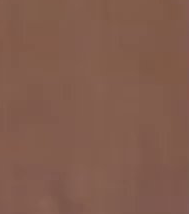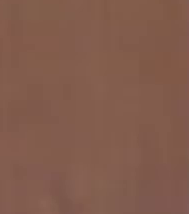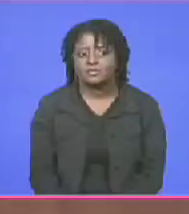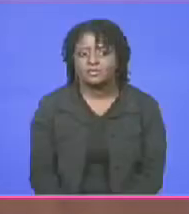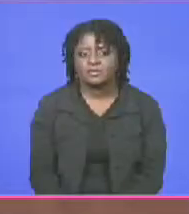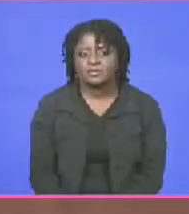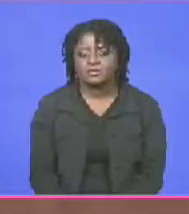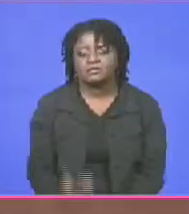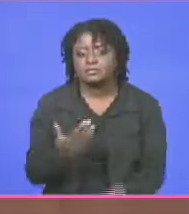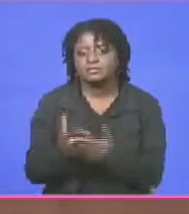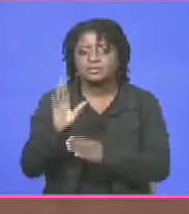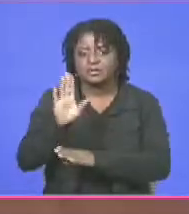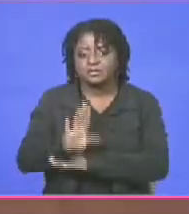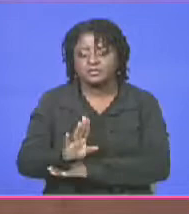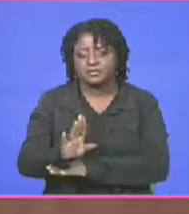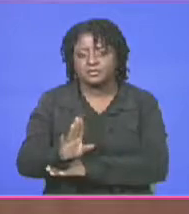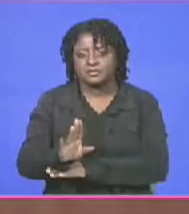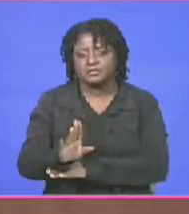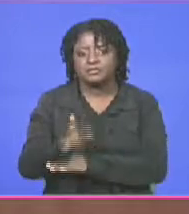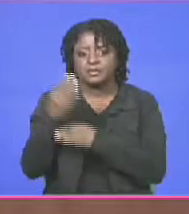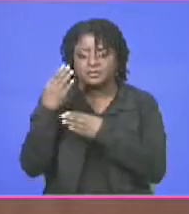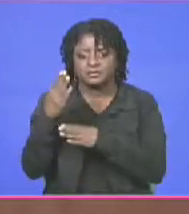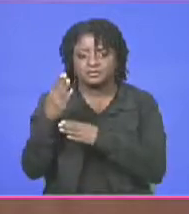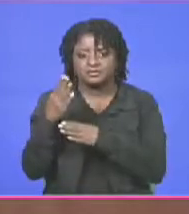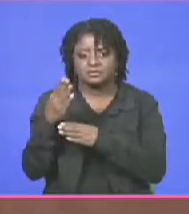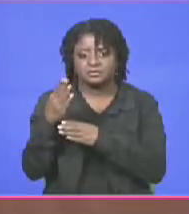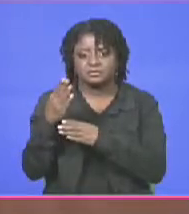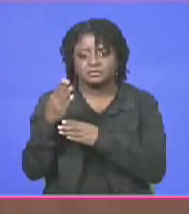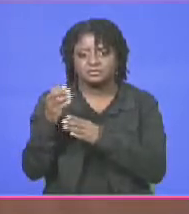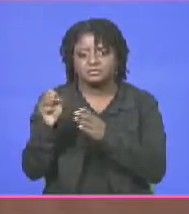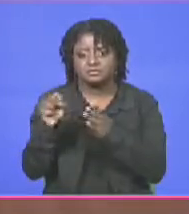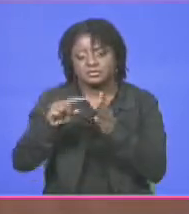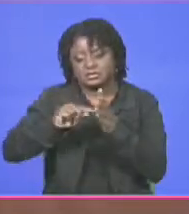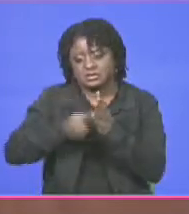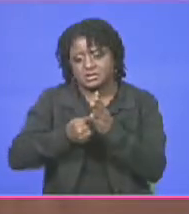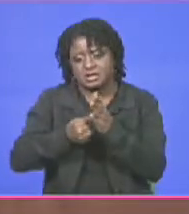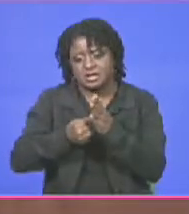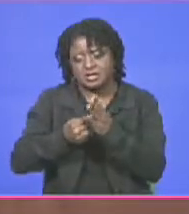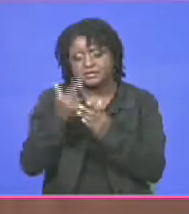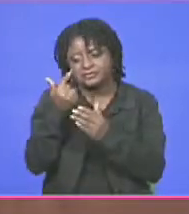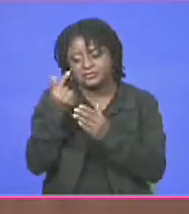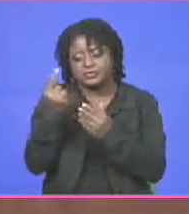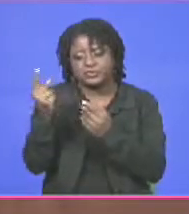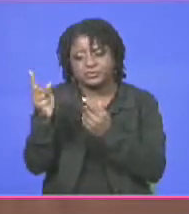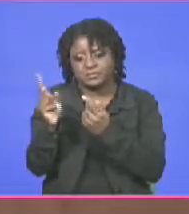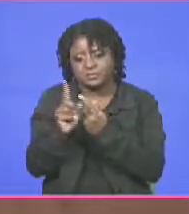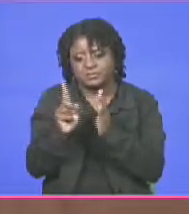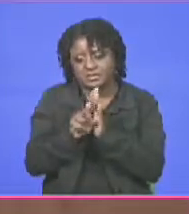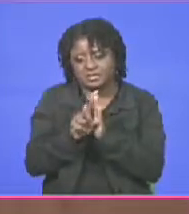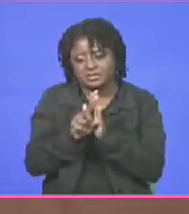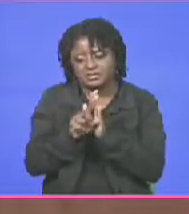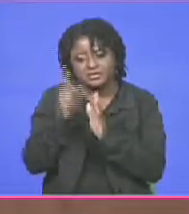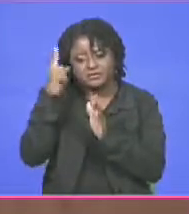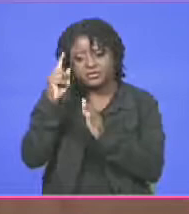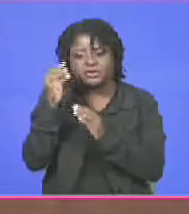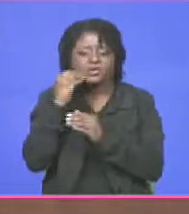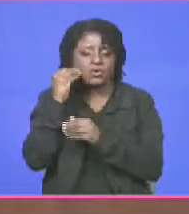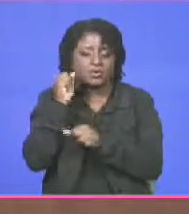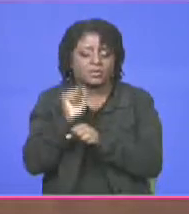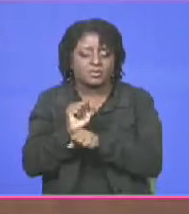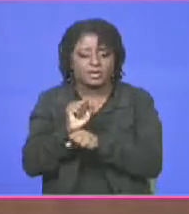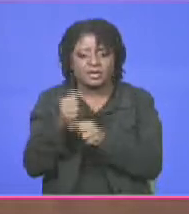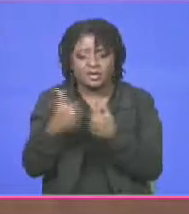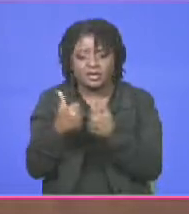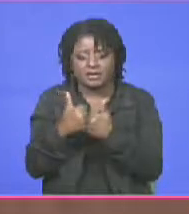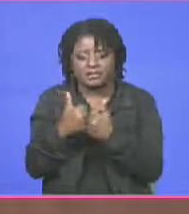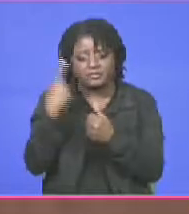Sports Monday. The buzzer will sound in a few minutes for the start of the home game for Team Bahamas. The 242 is playing the U.S.